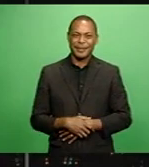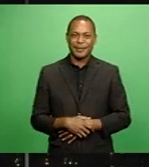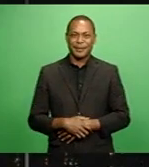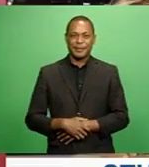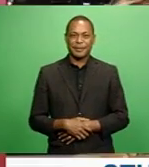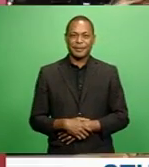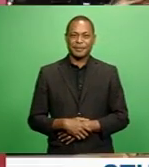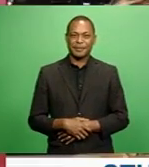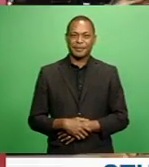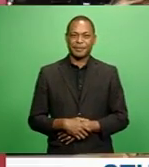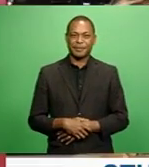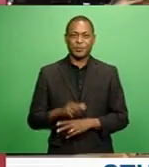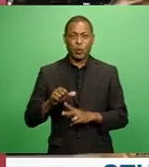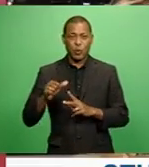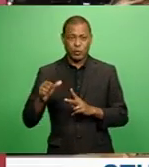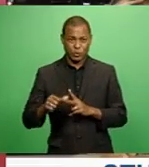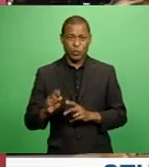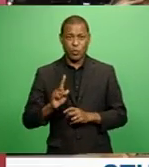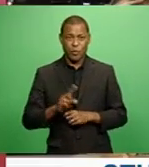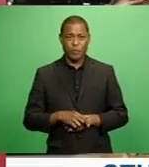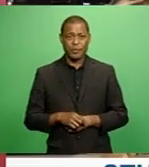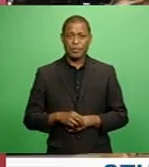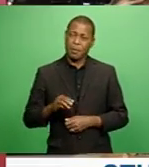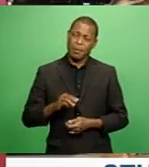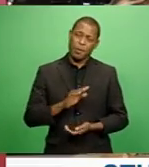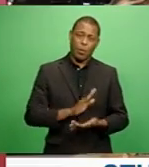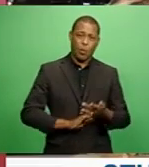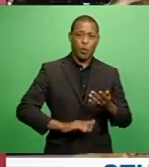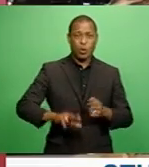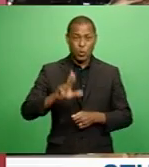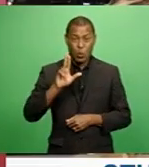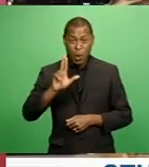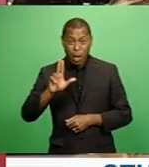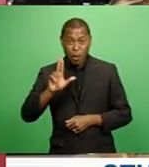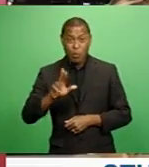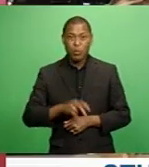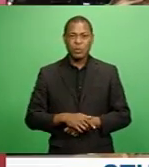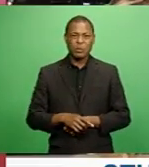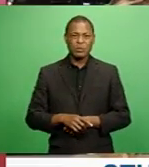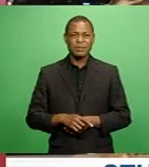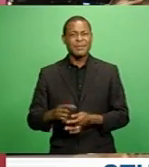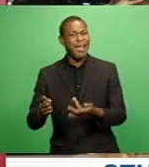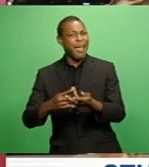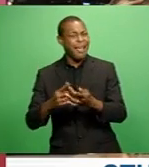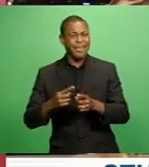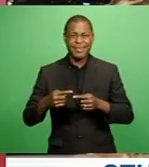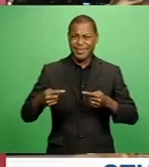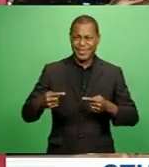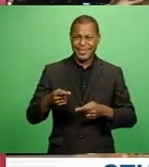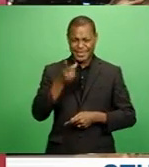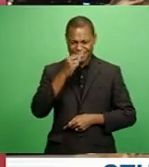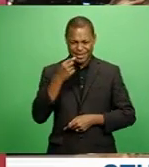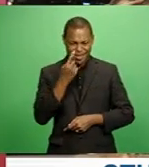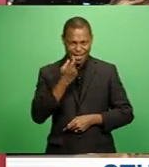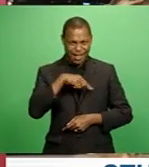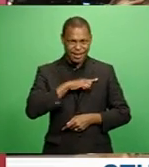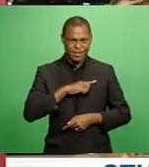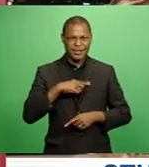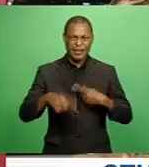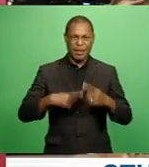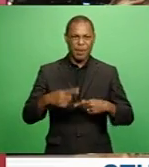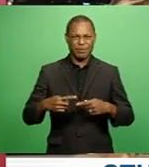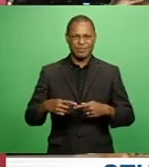Apenisa went to Laos with the UNICEF and other government teams. Apenisa, what else can you tell us about the outcome of this visit to